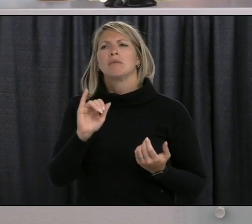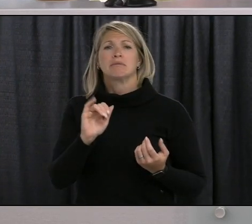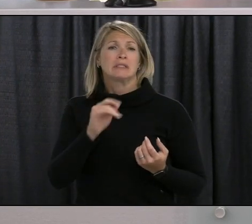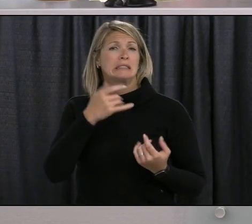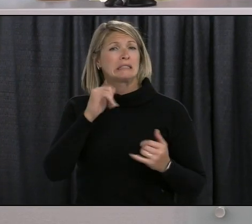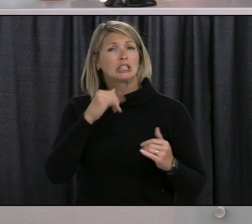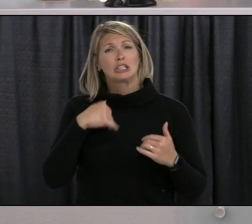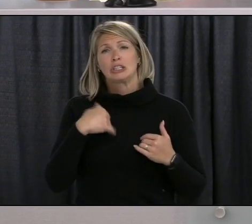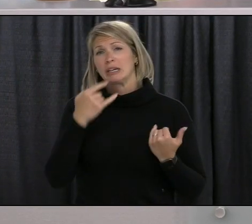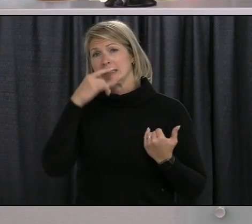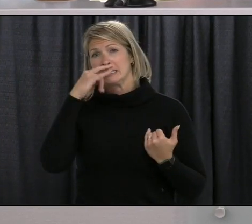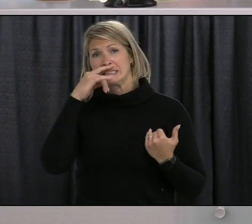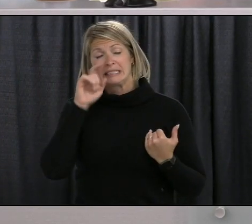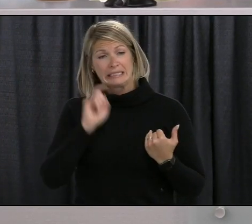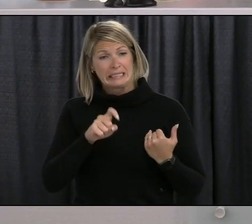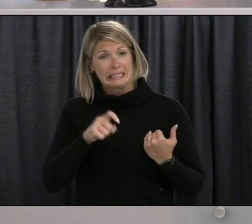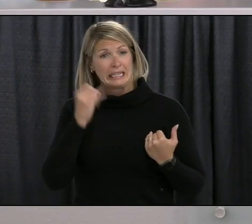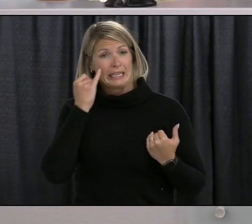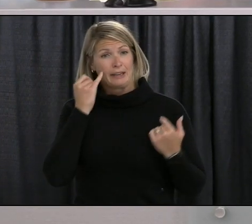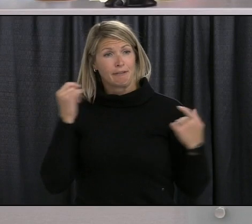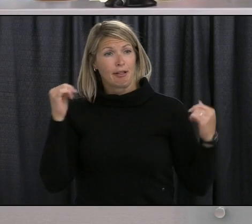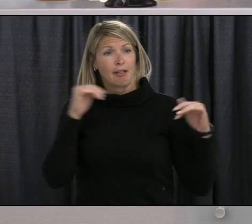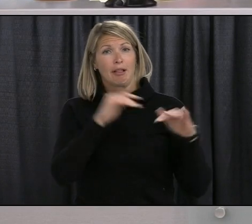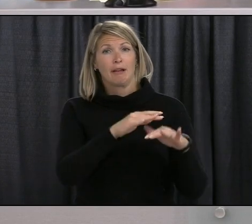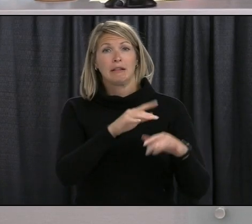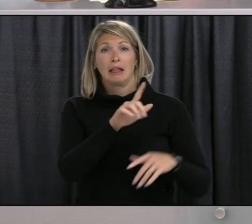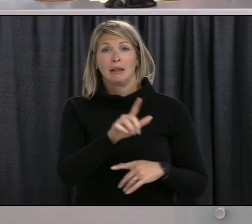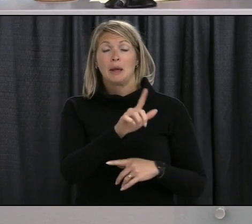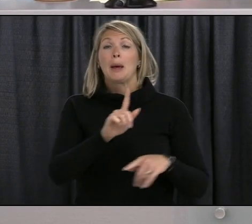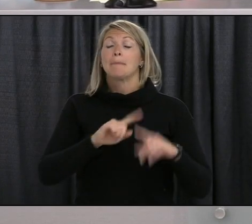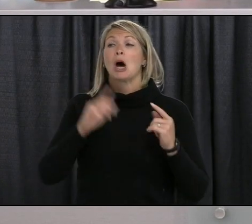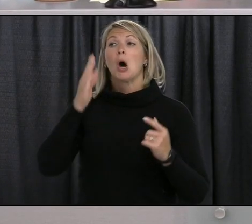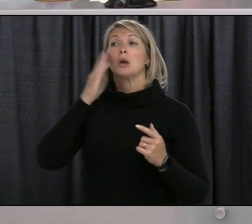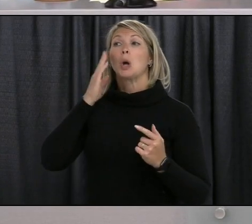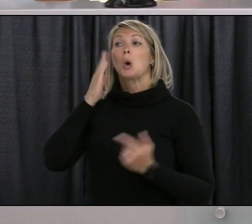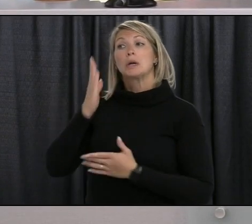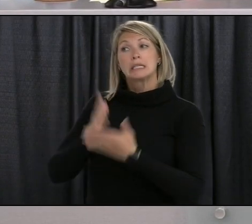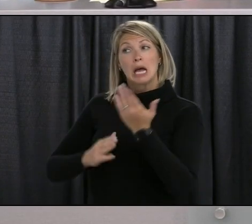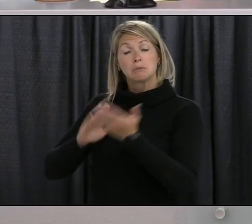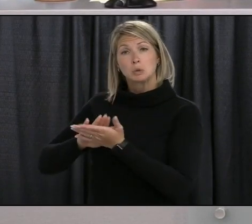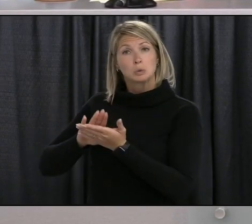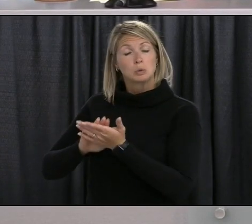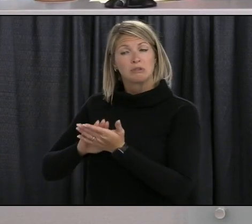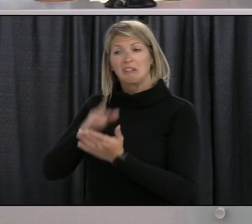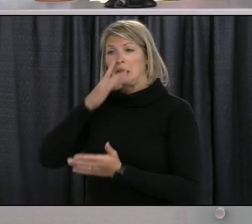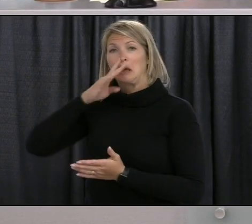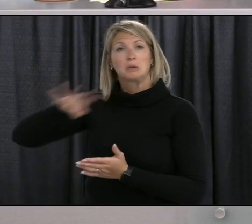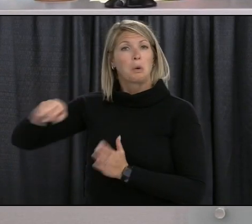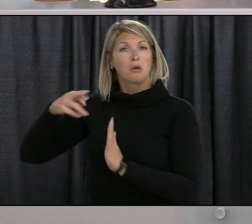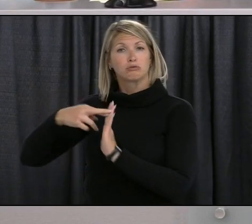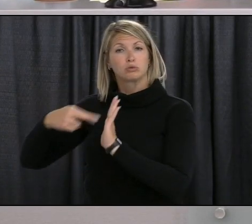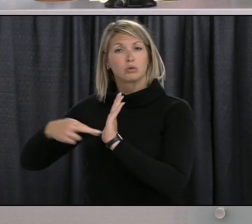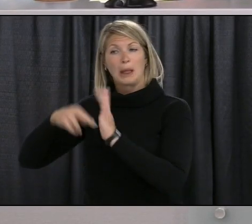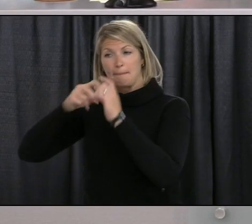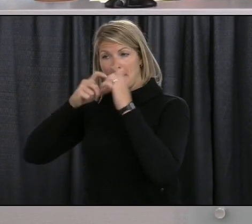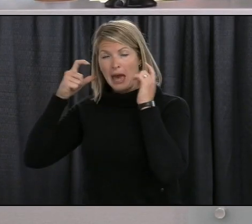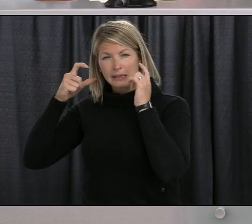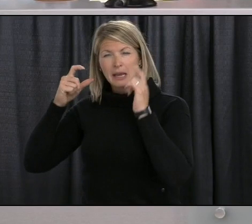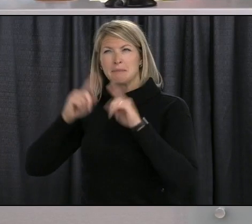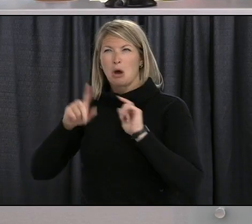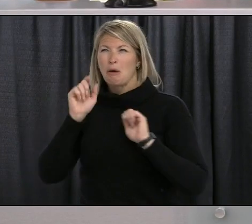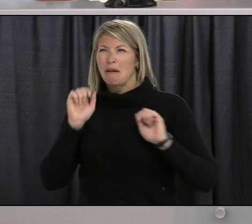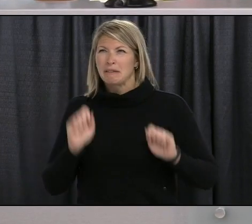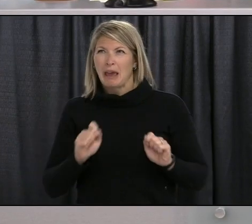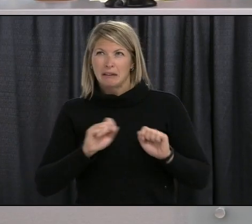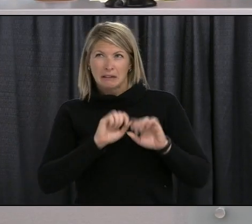understood, were where masks would be worn, but I'm hearing many schools aren't following that, just looking for clarification. I'm sorry,